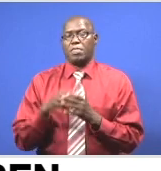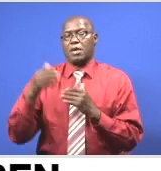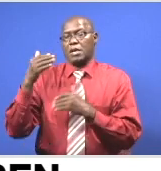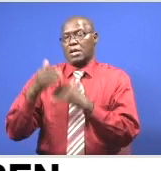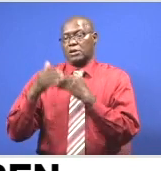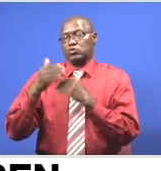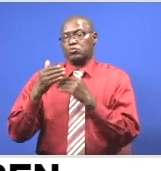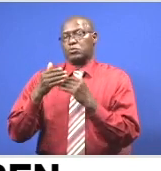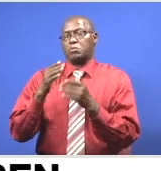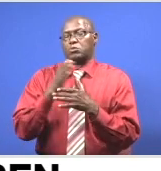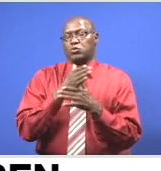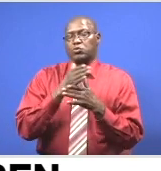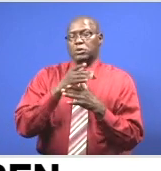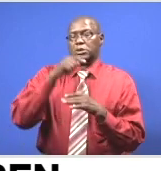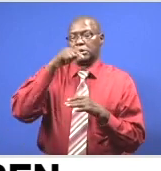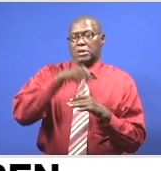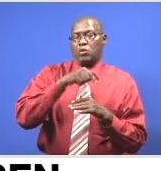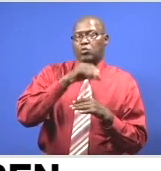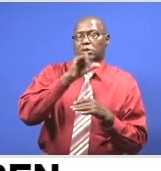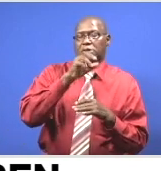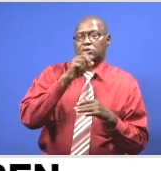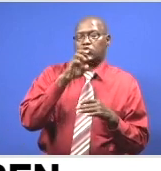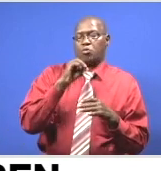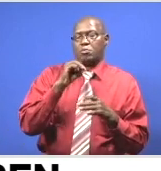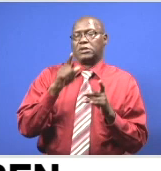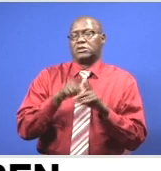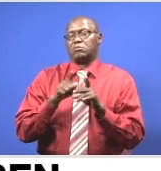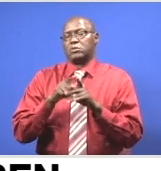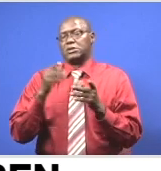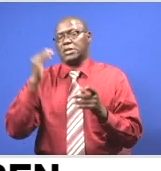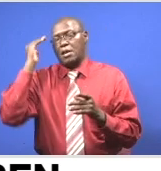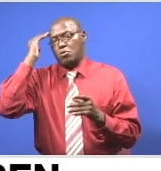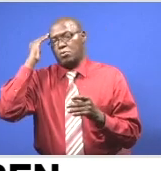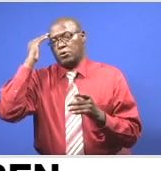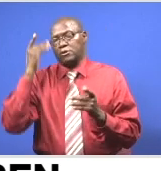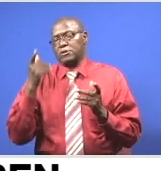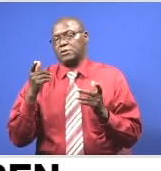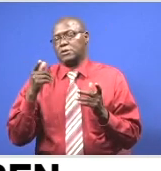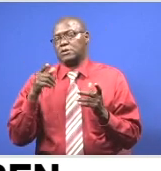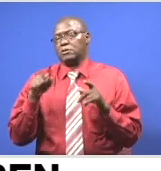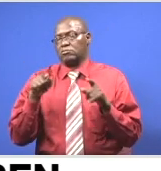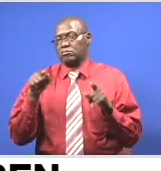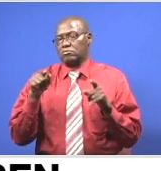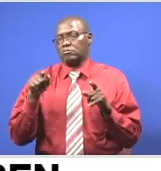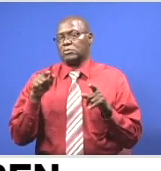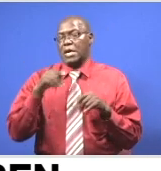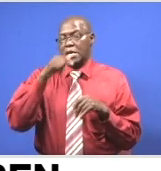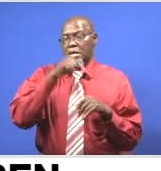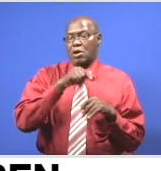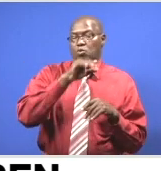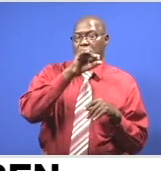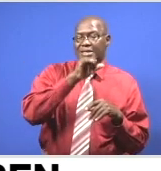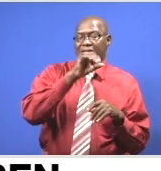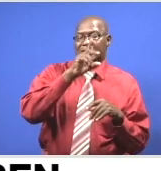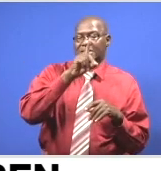syndrome and cerebral palsy is that children who have Down syndrome are